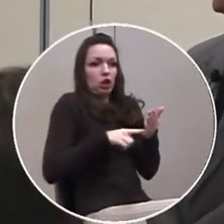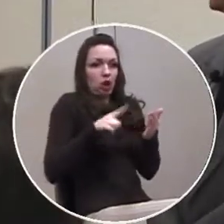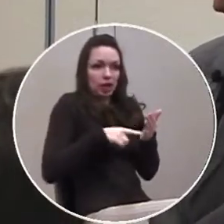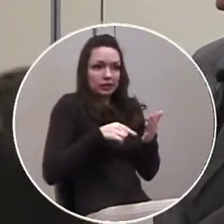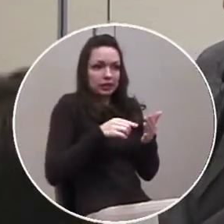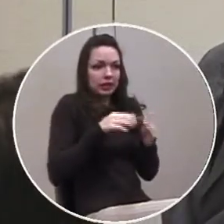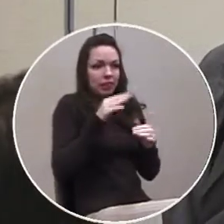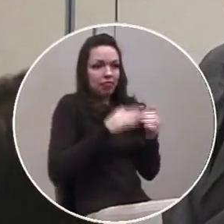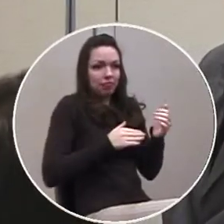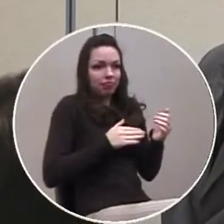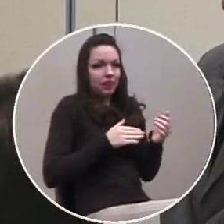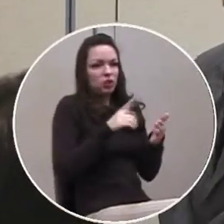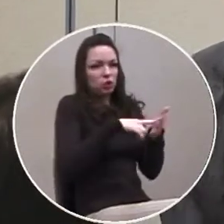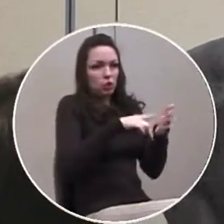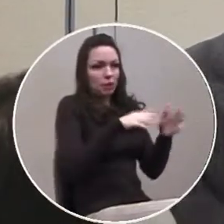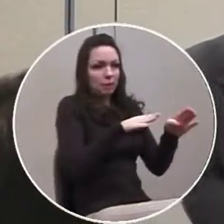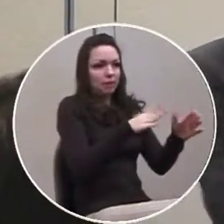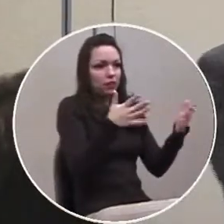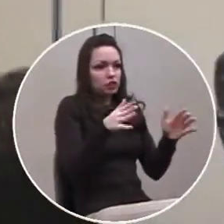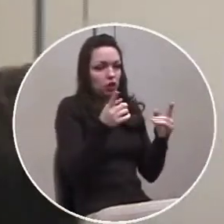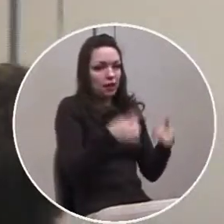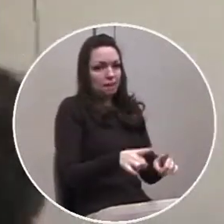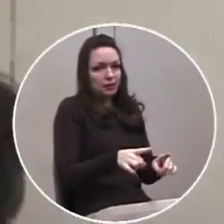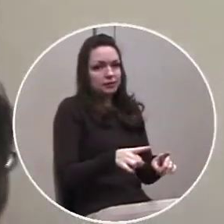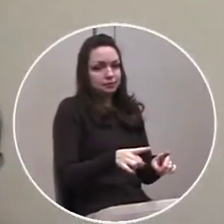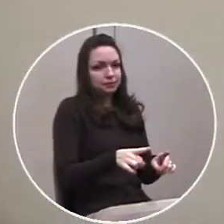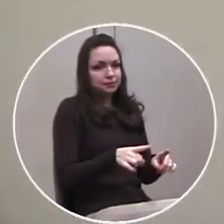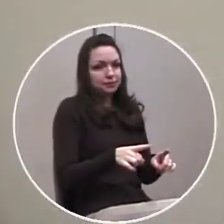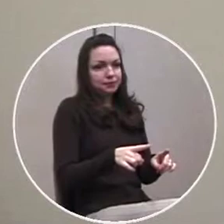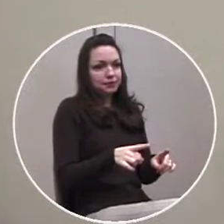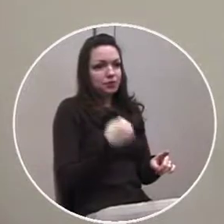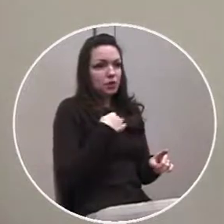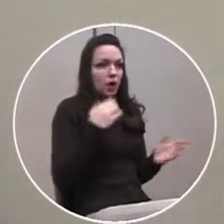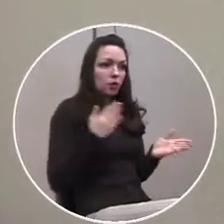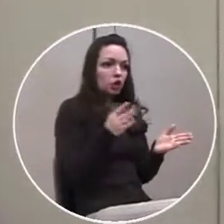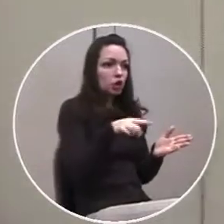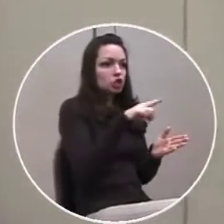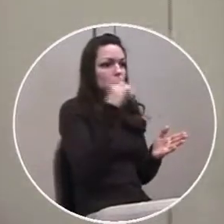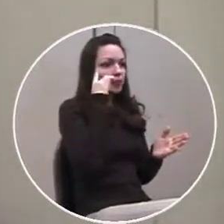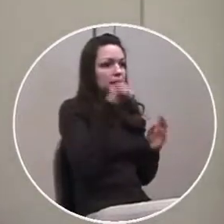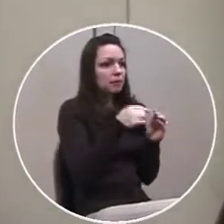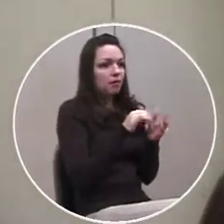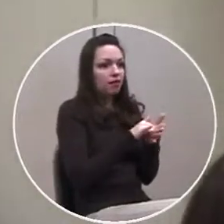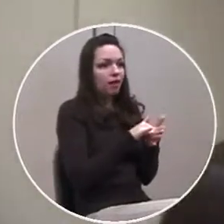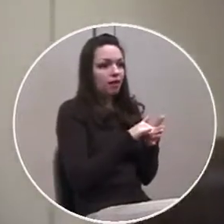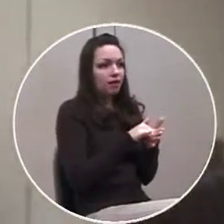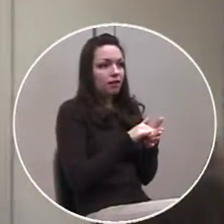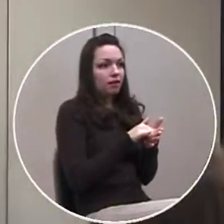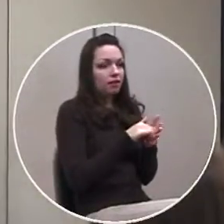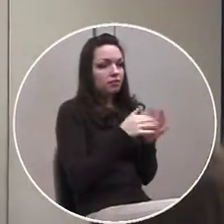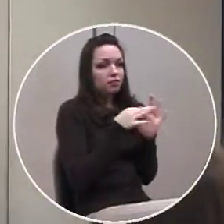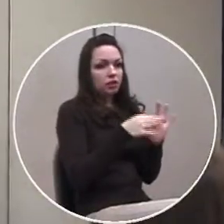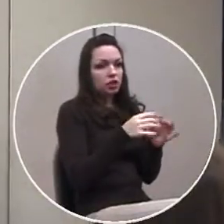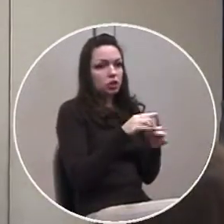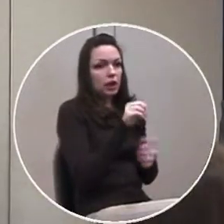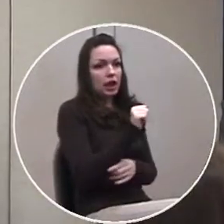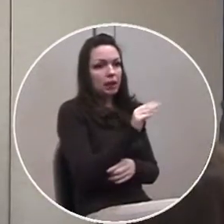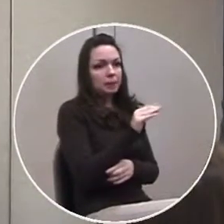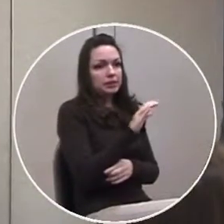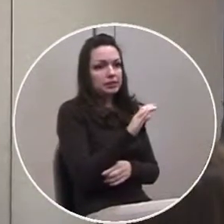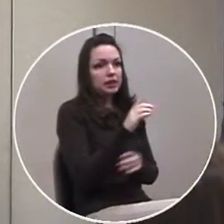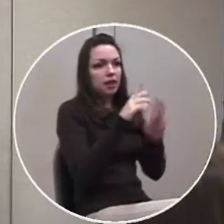in progress or has already happened. And I would encourage you to think about that in regard to an ABC analysis.